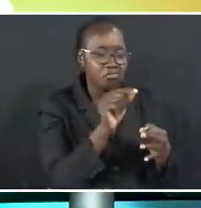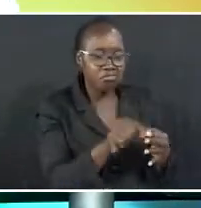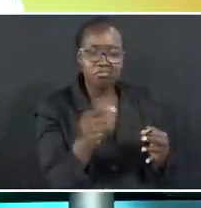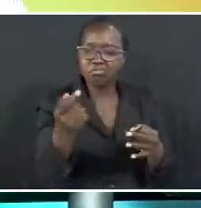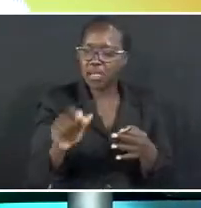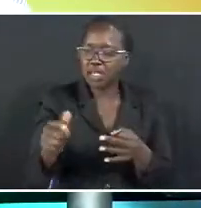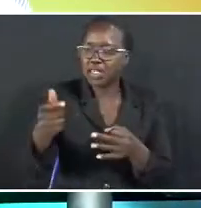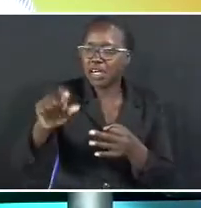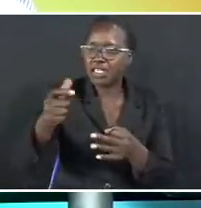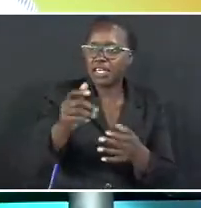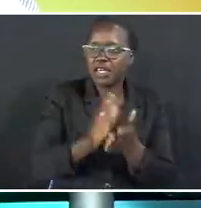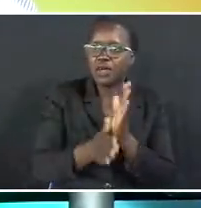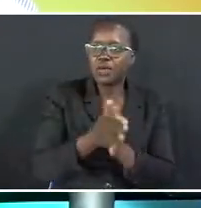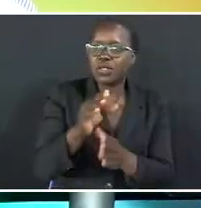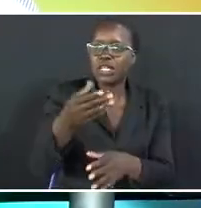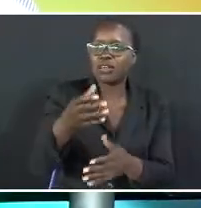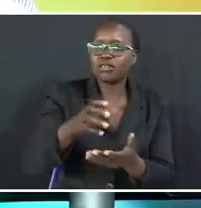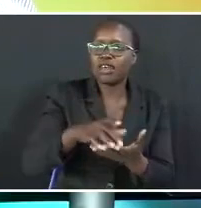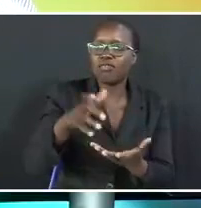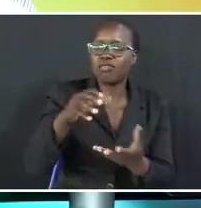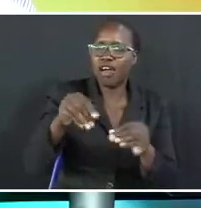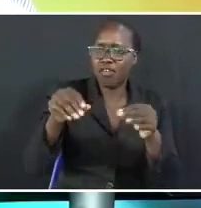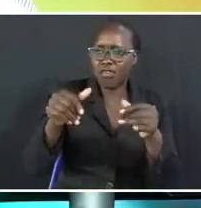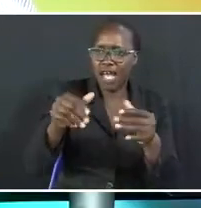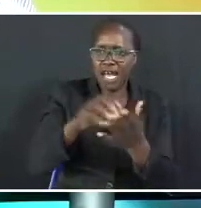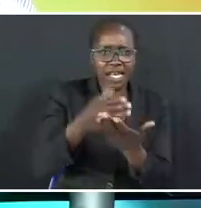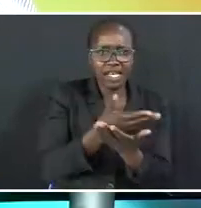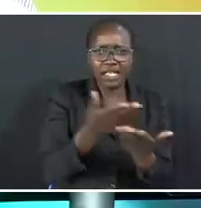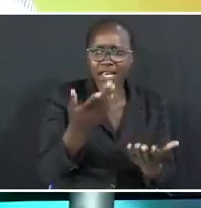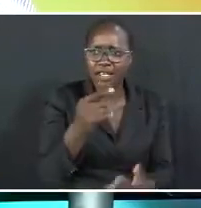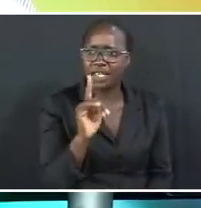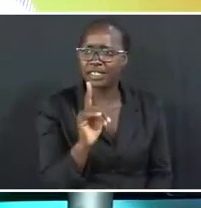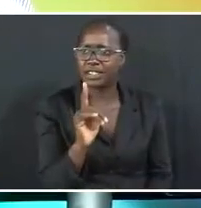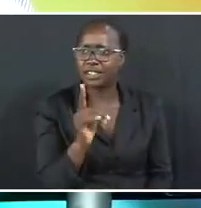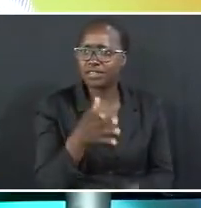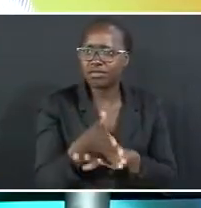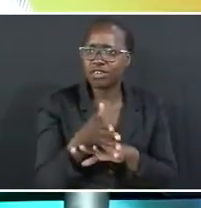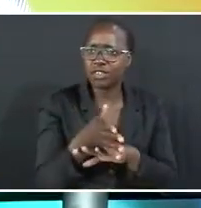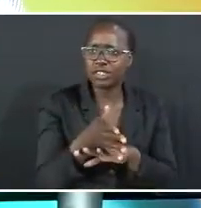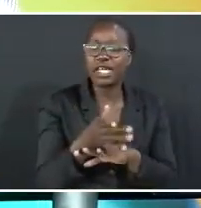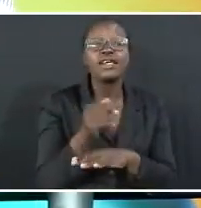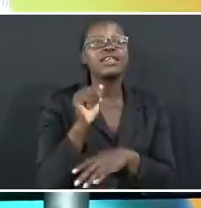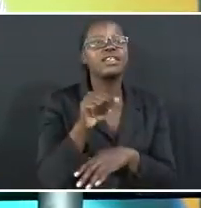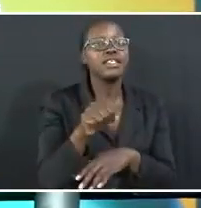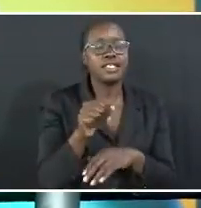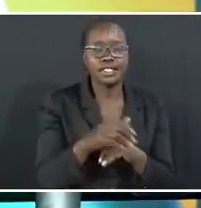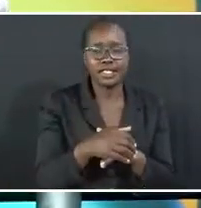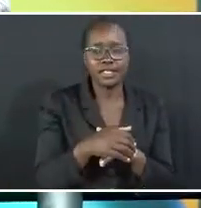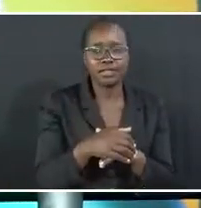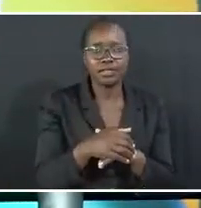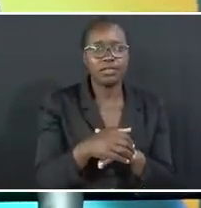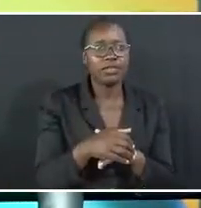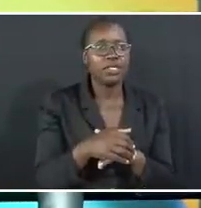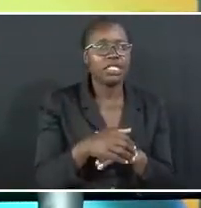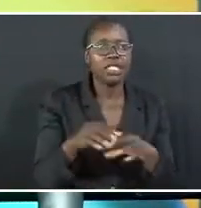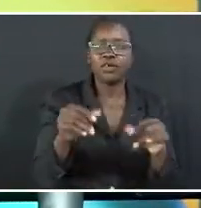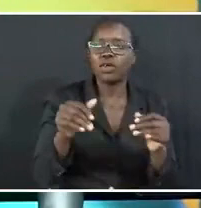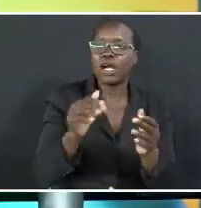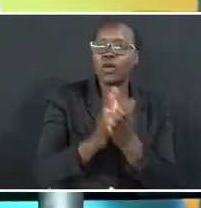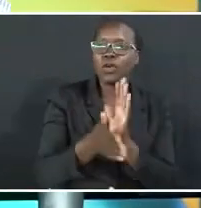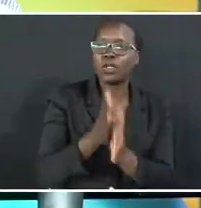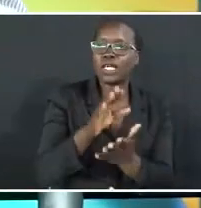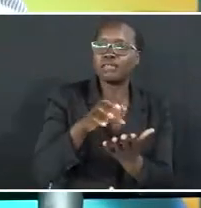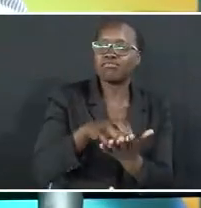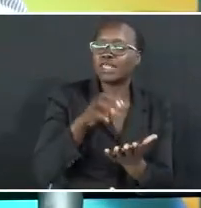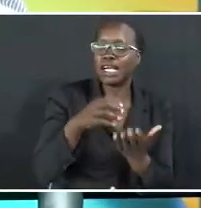that. Without flour, you can't have that cake. Am I right? Yes. Bila hiyo unga, huwezi tengeneza